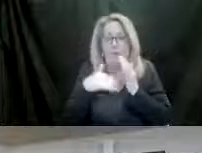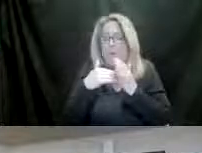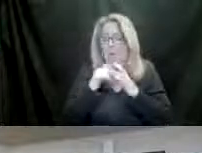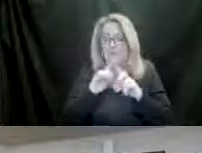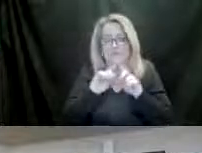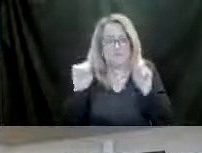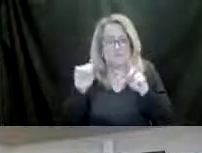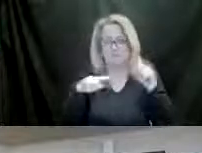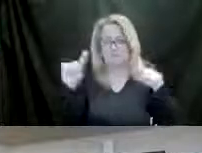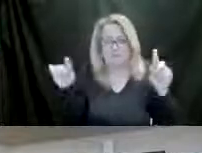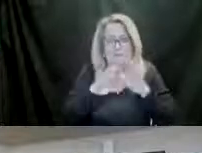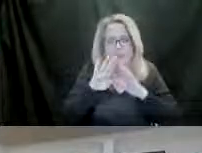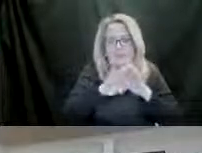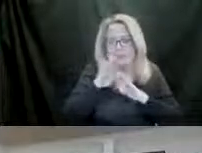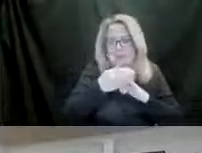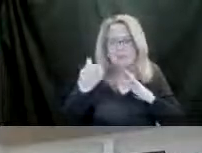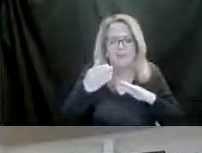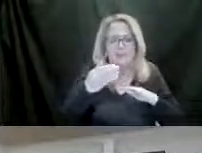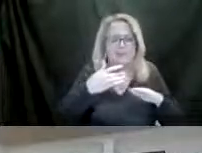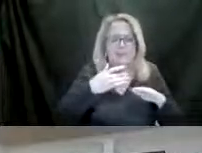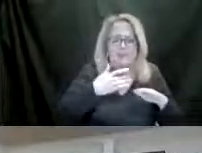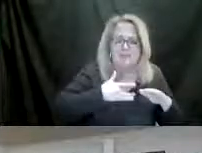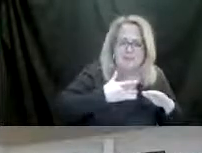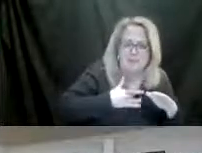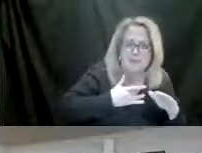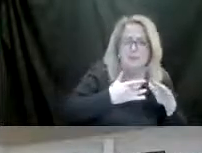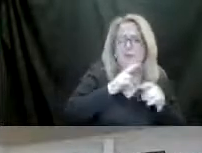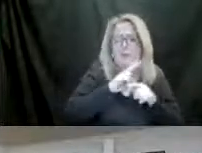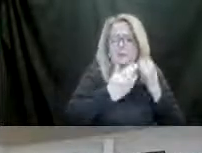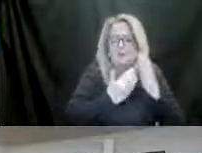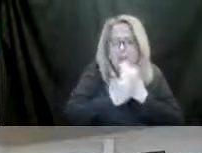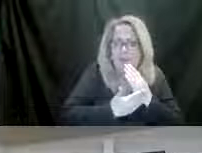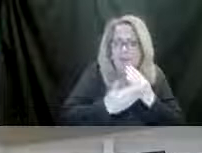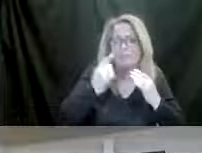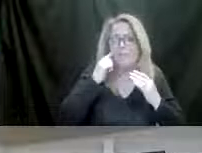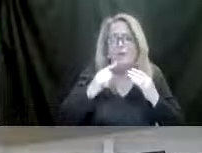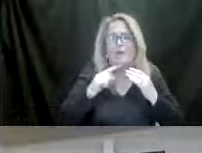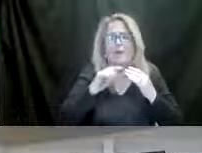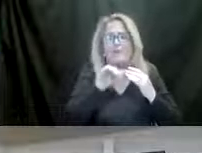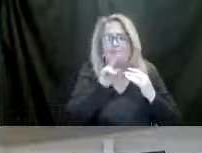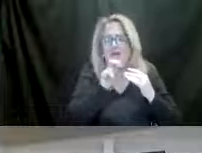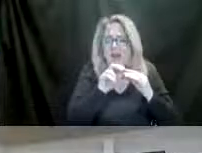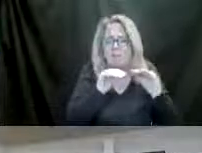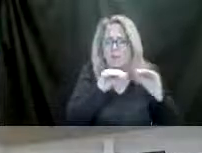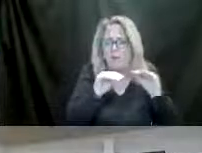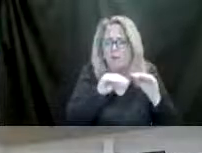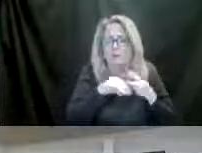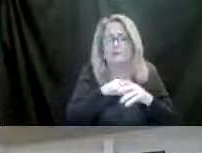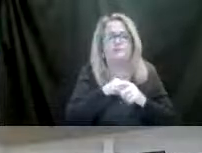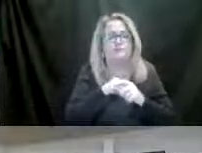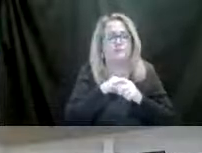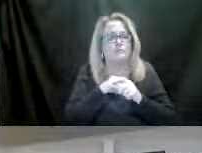sensory, exploring the world, using hands for fine motor, all kinds of things.